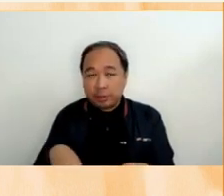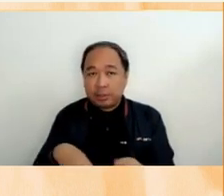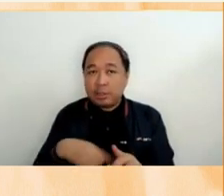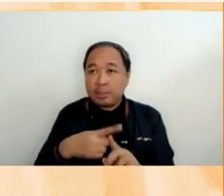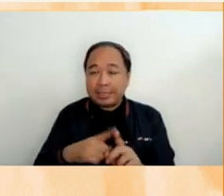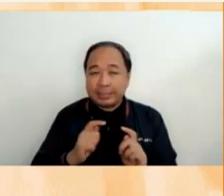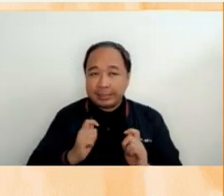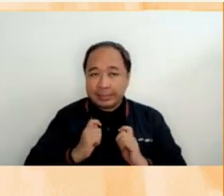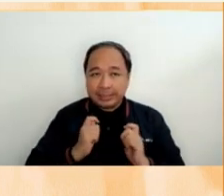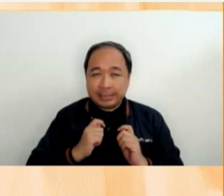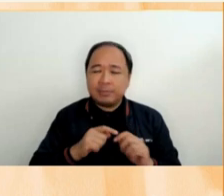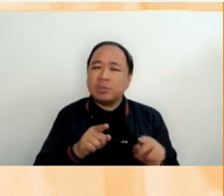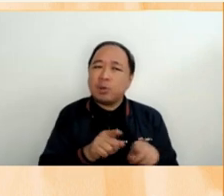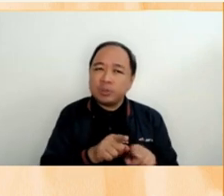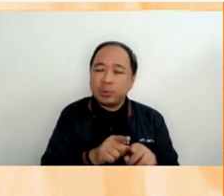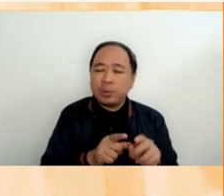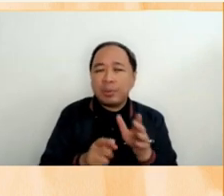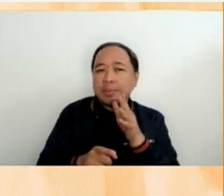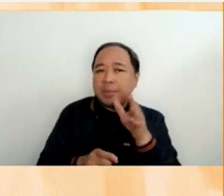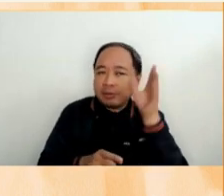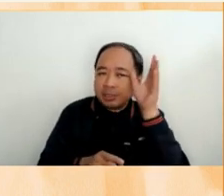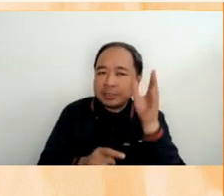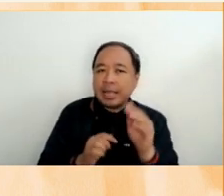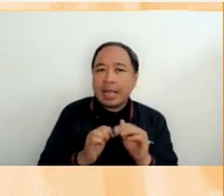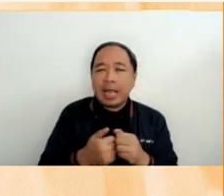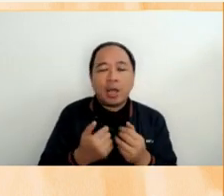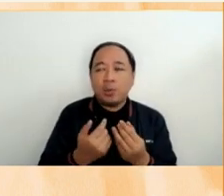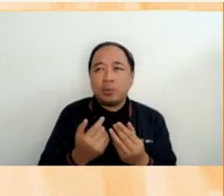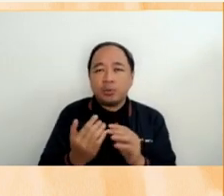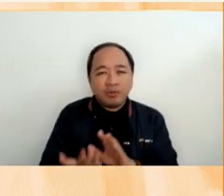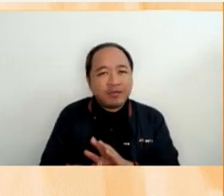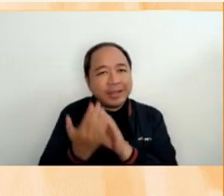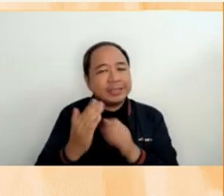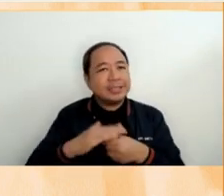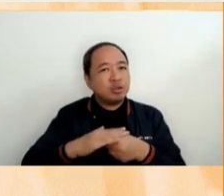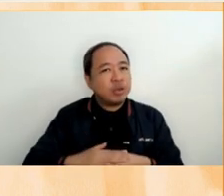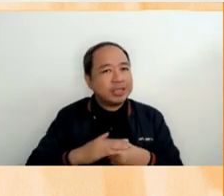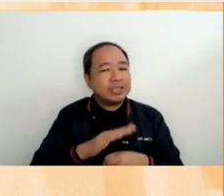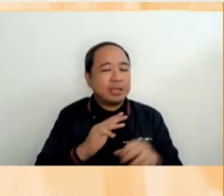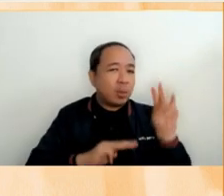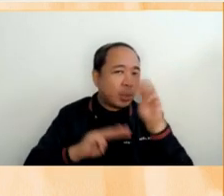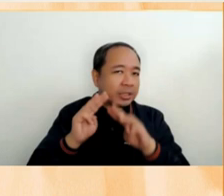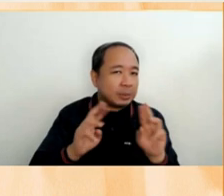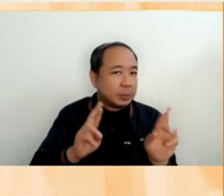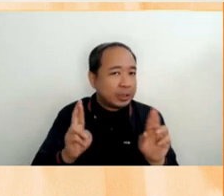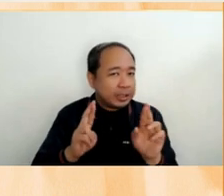teens, but parents as well in coping with stress and worries as they transition back to school?